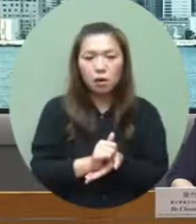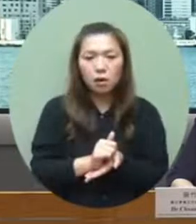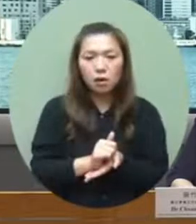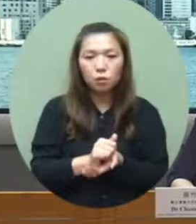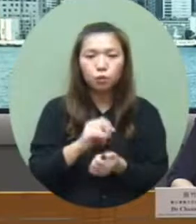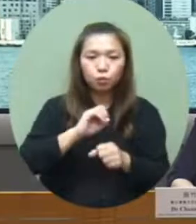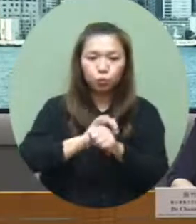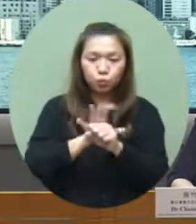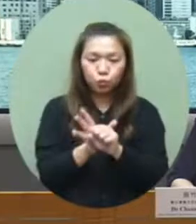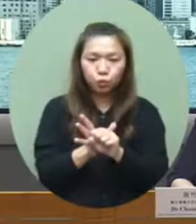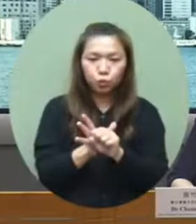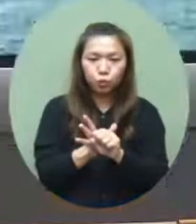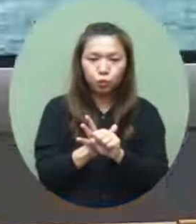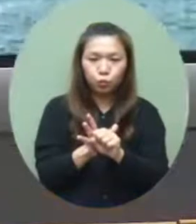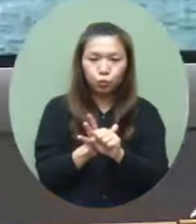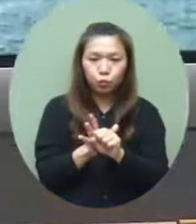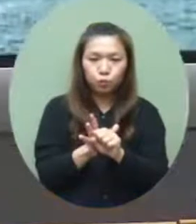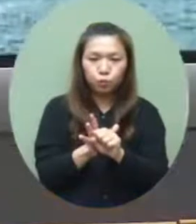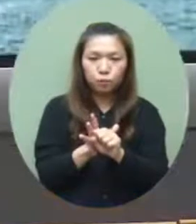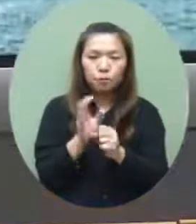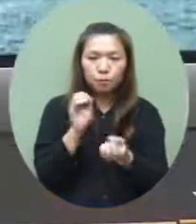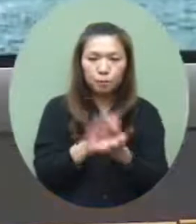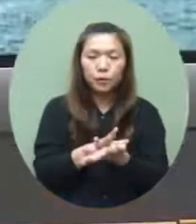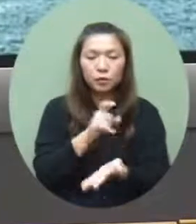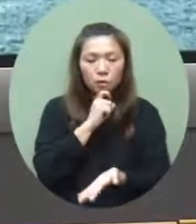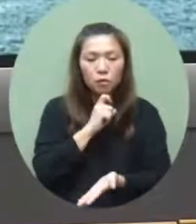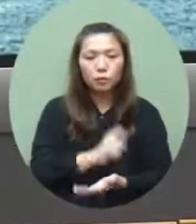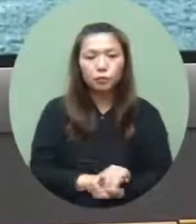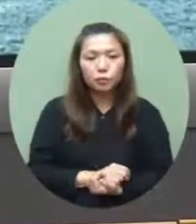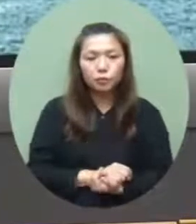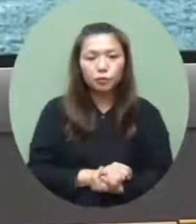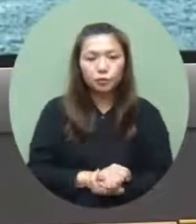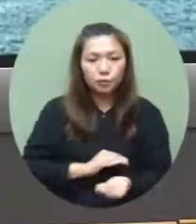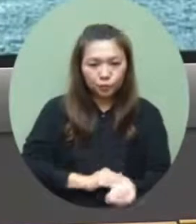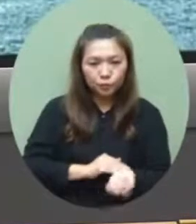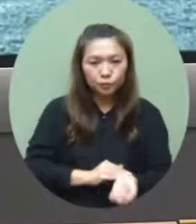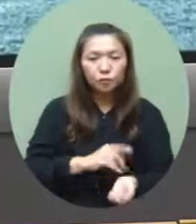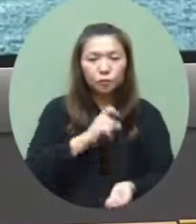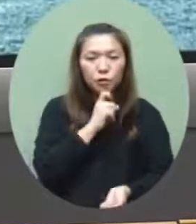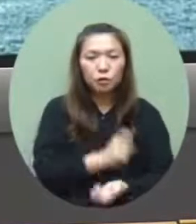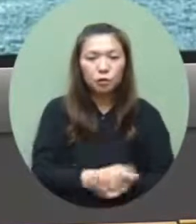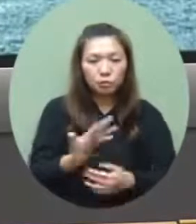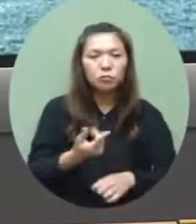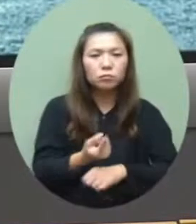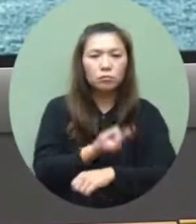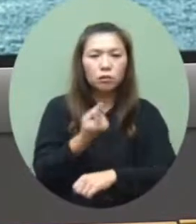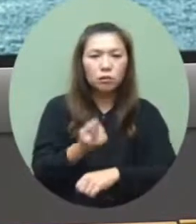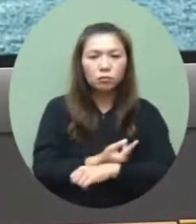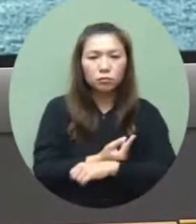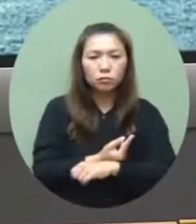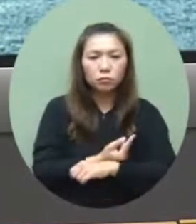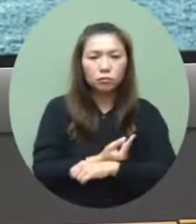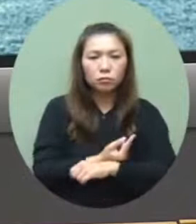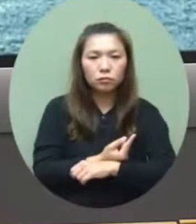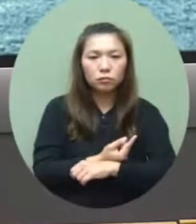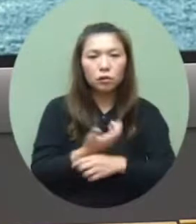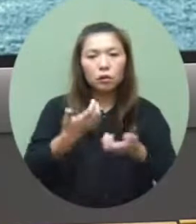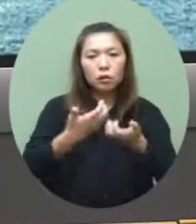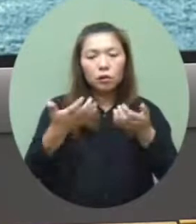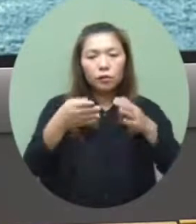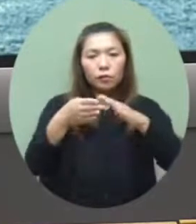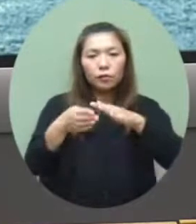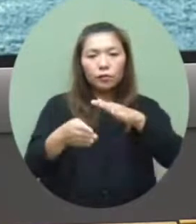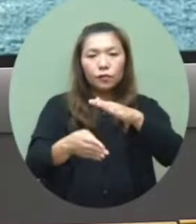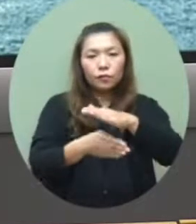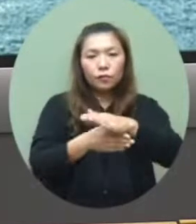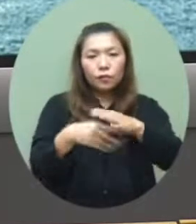patients who are COVID positive patients in public hospitals, and they are under treatment at the